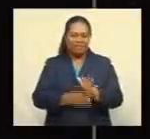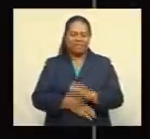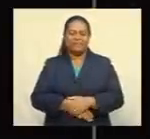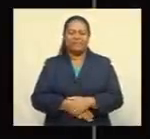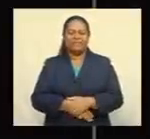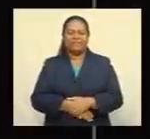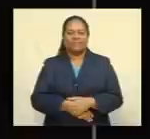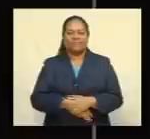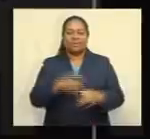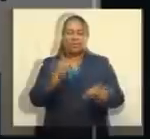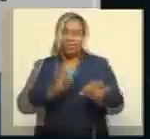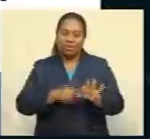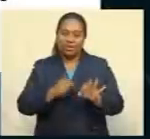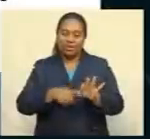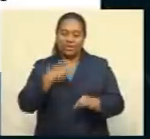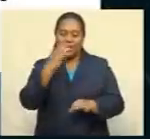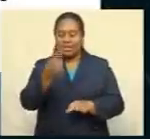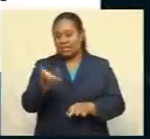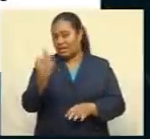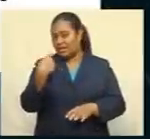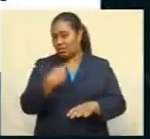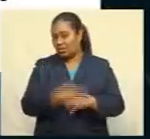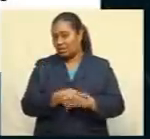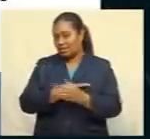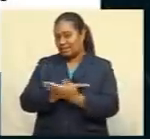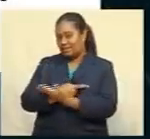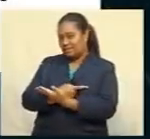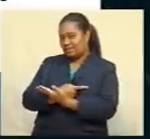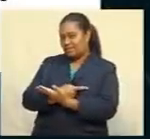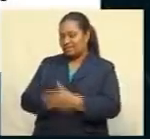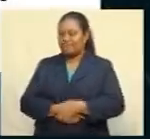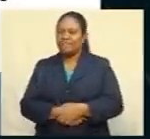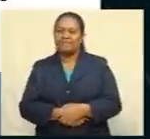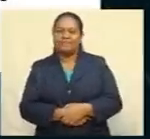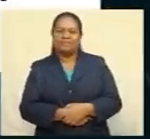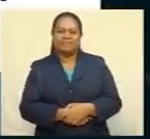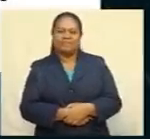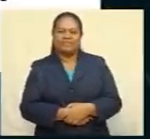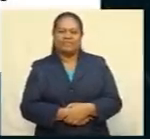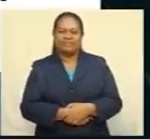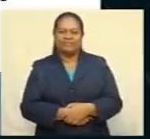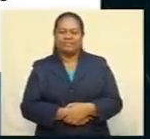our poll question, last week we asked, is bullying an issue that needs